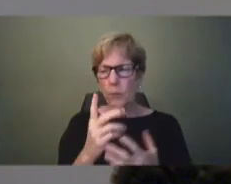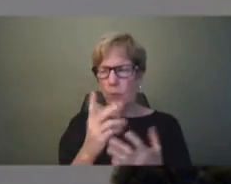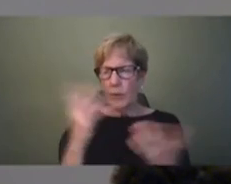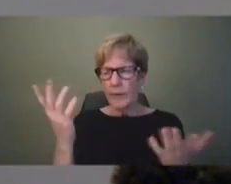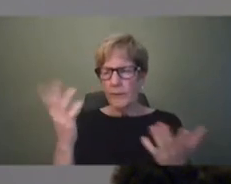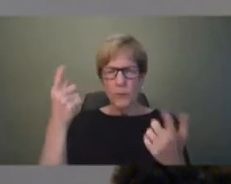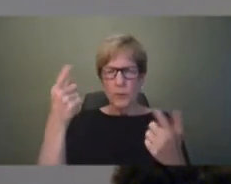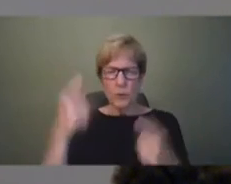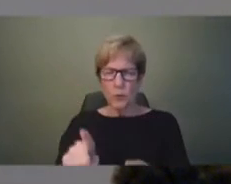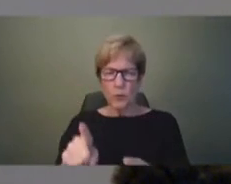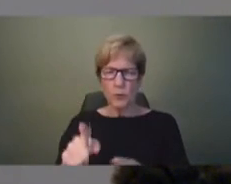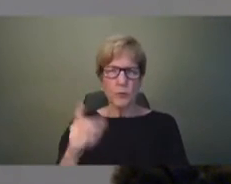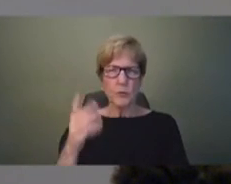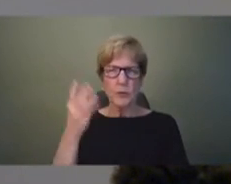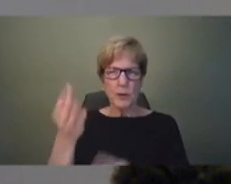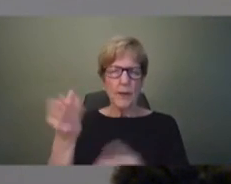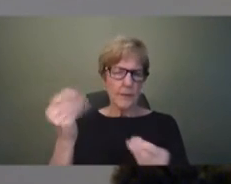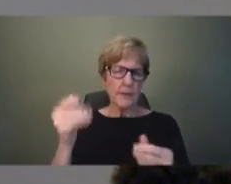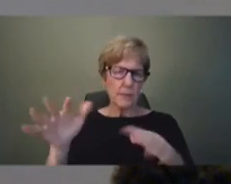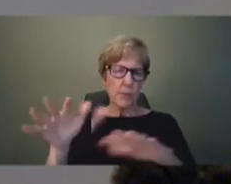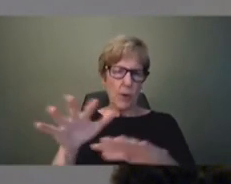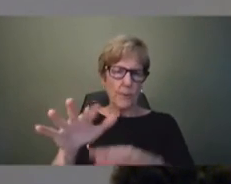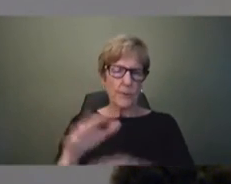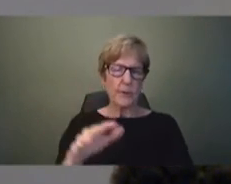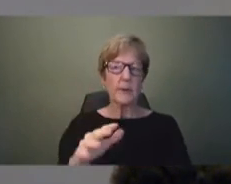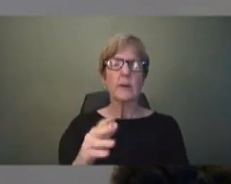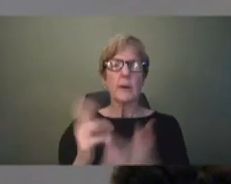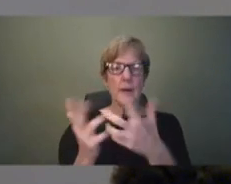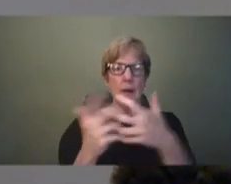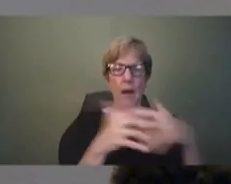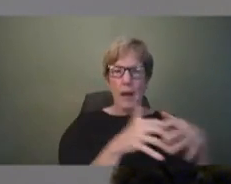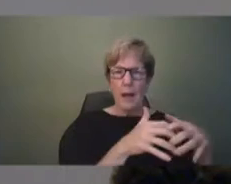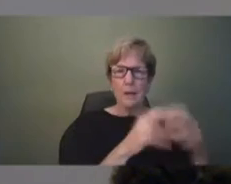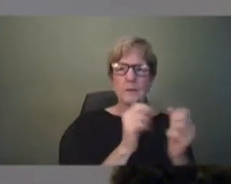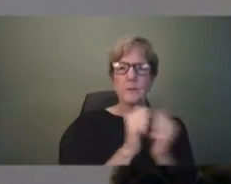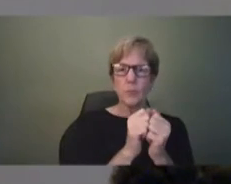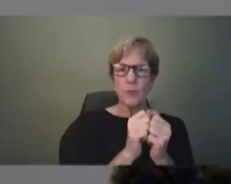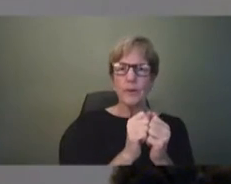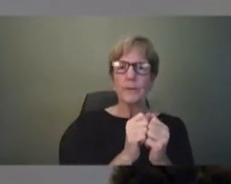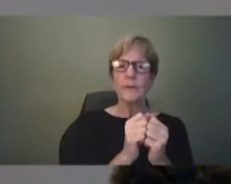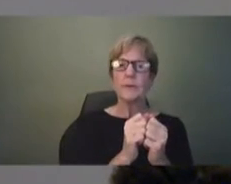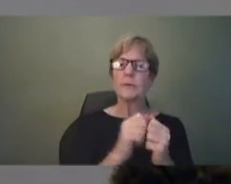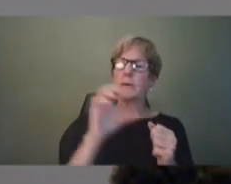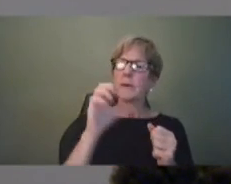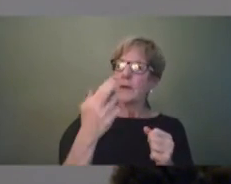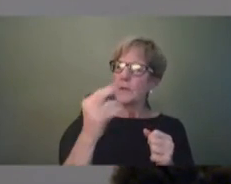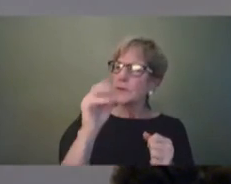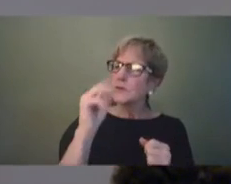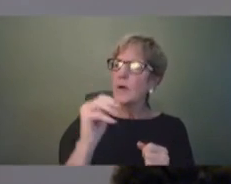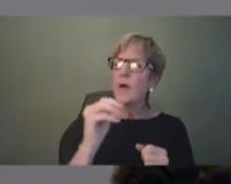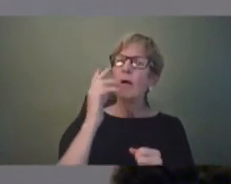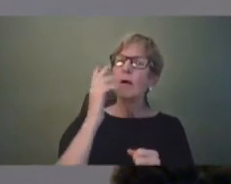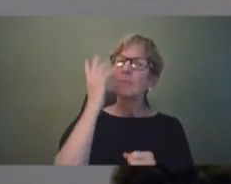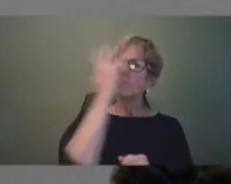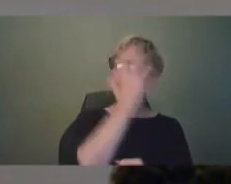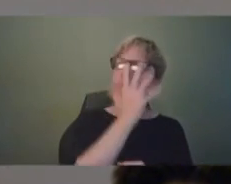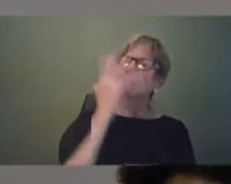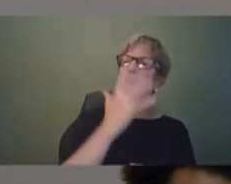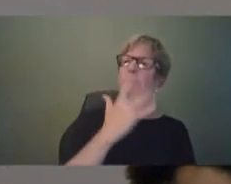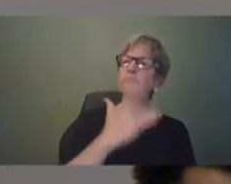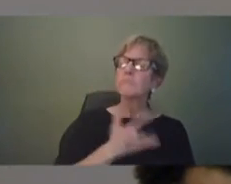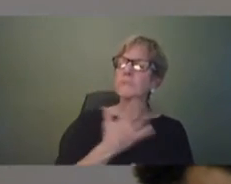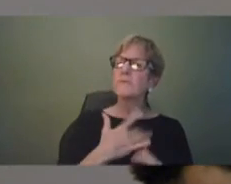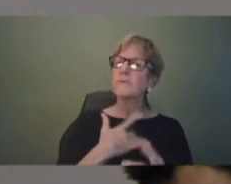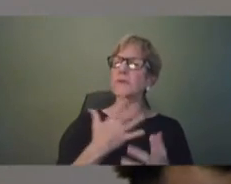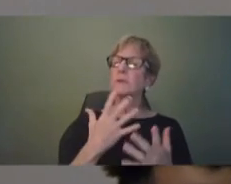on this property is in line with the the charm the look and feel and aesthetic